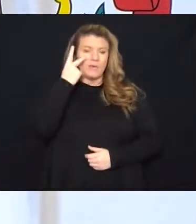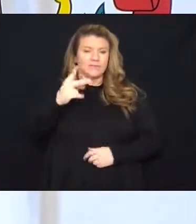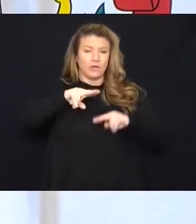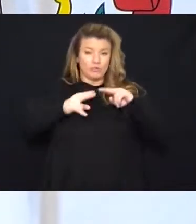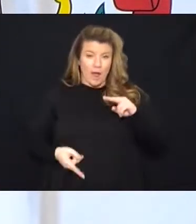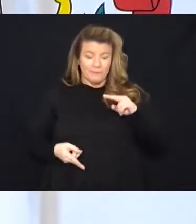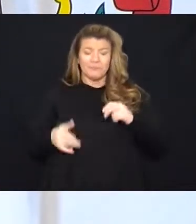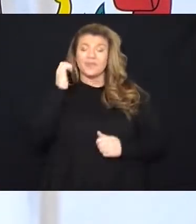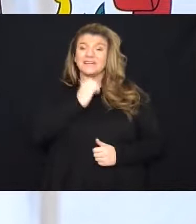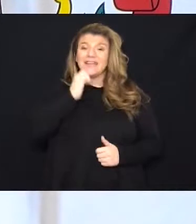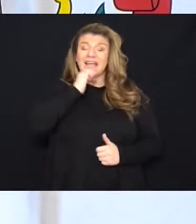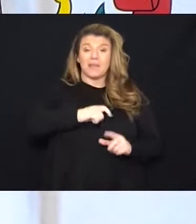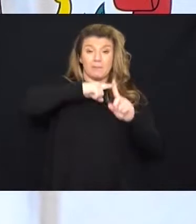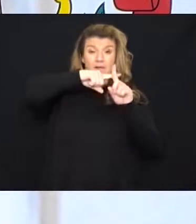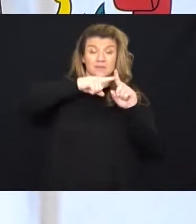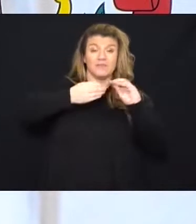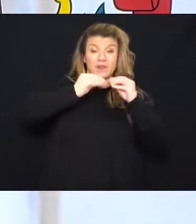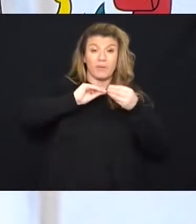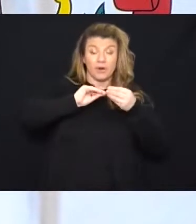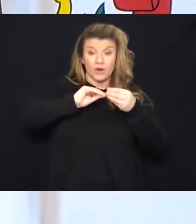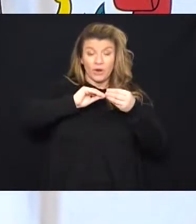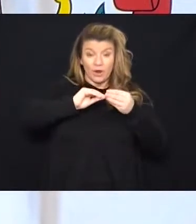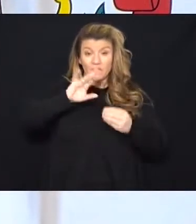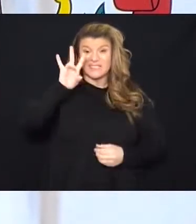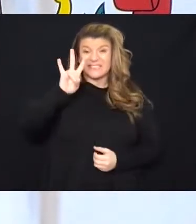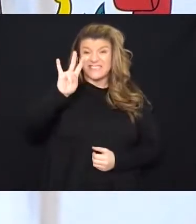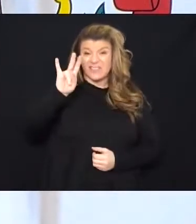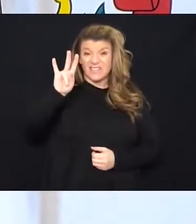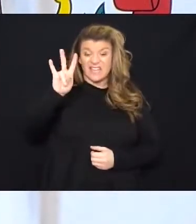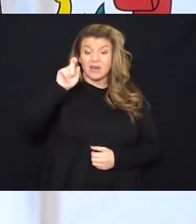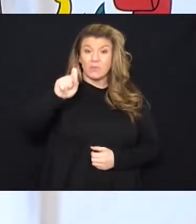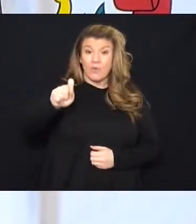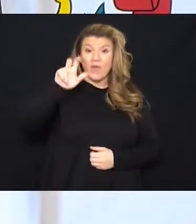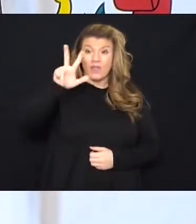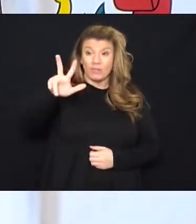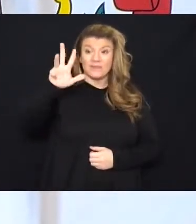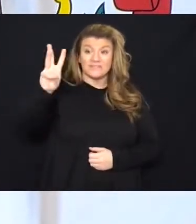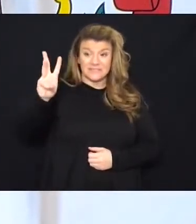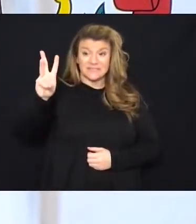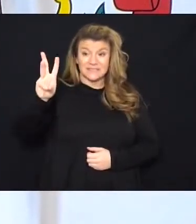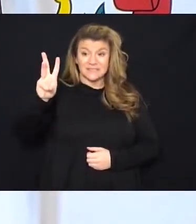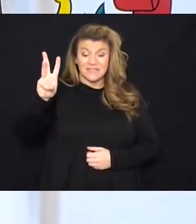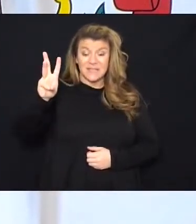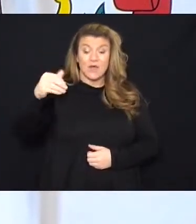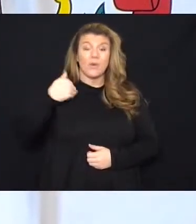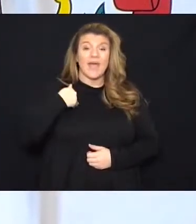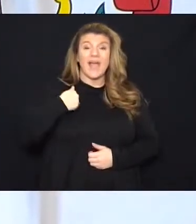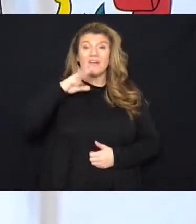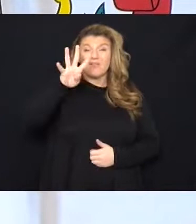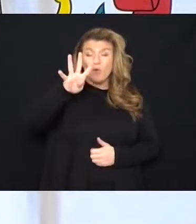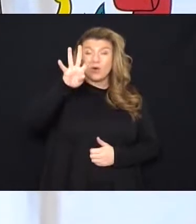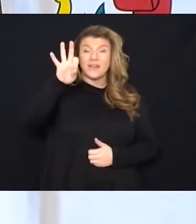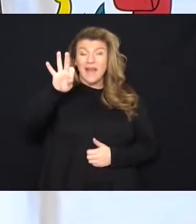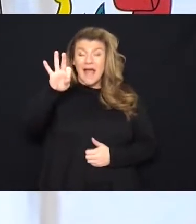The daily positivity rate is at 17.36. We had